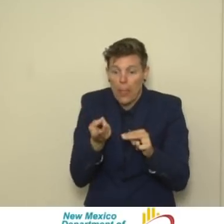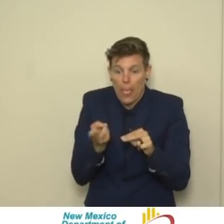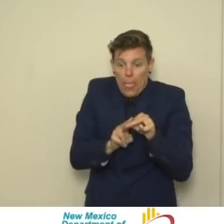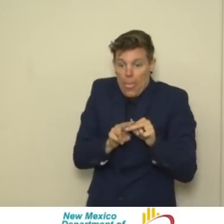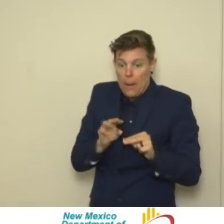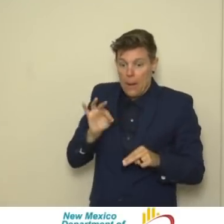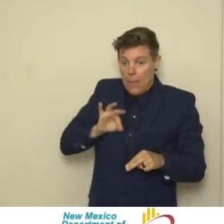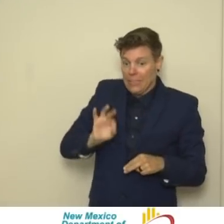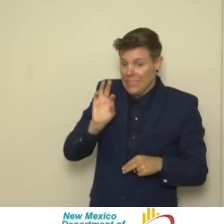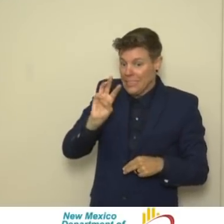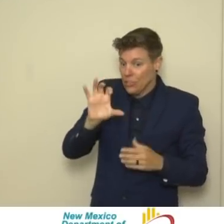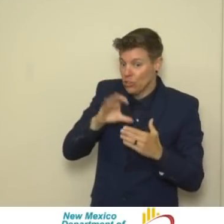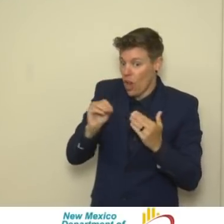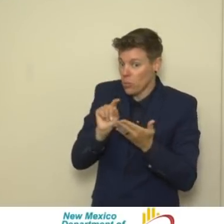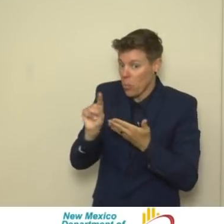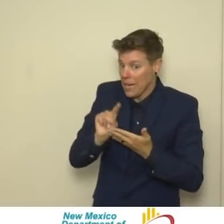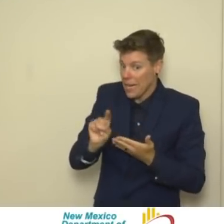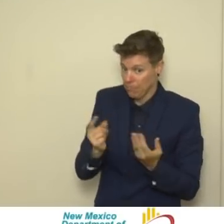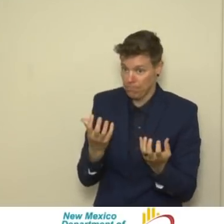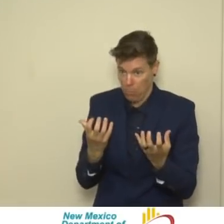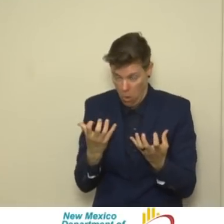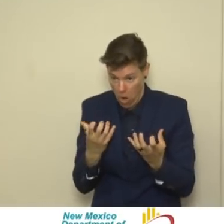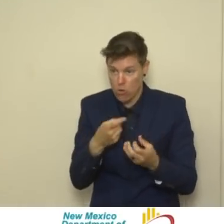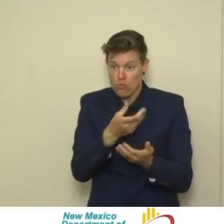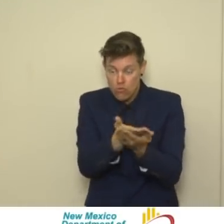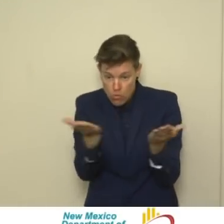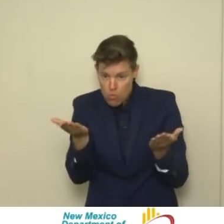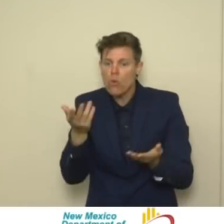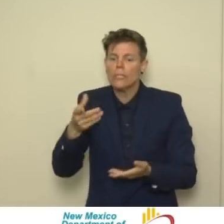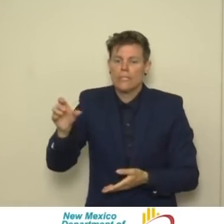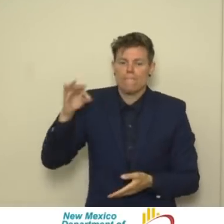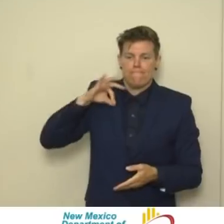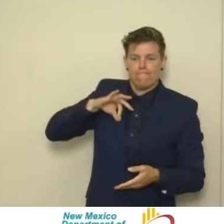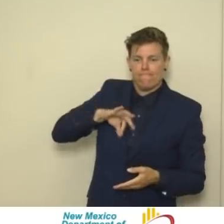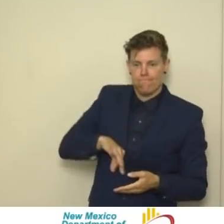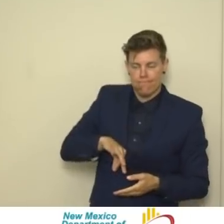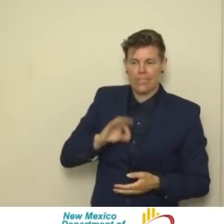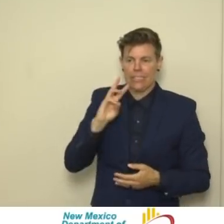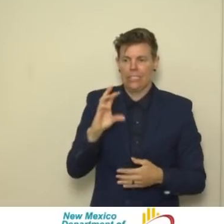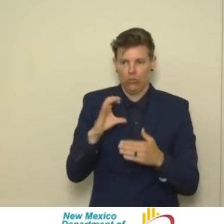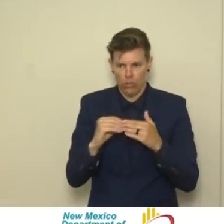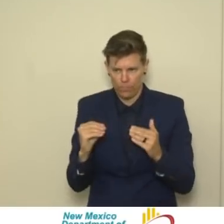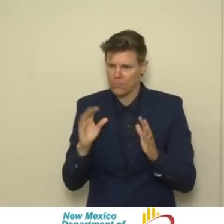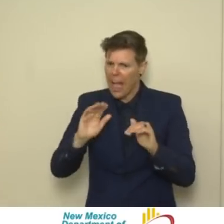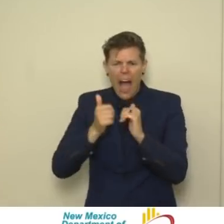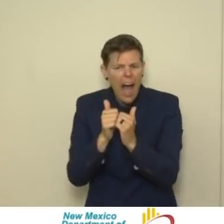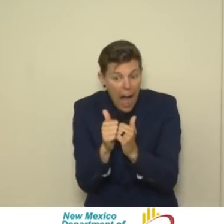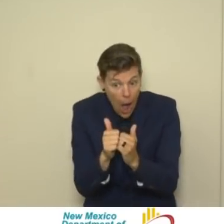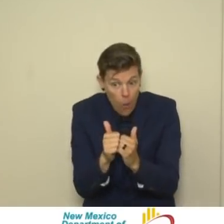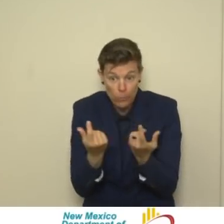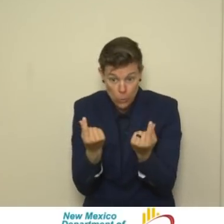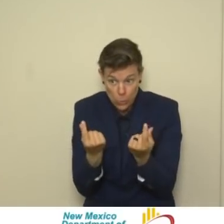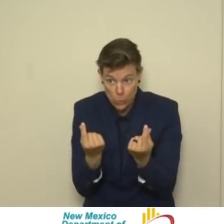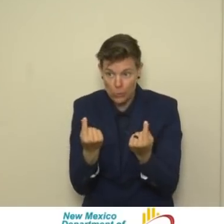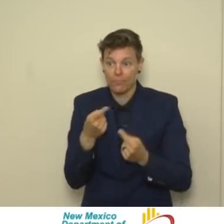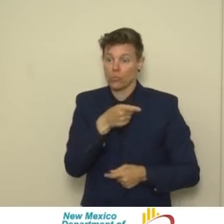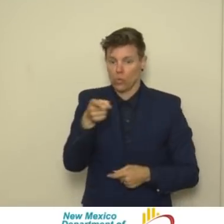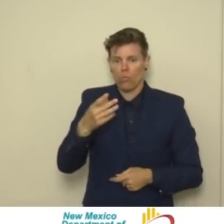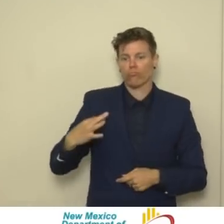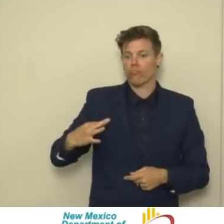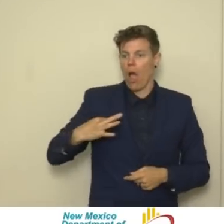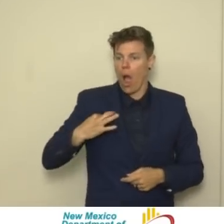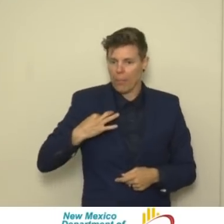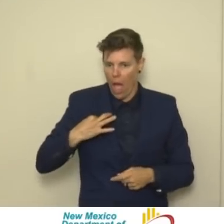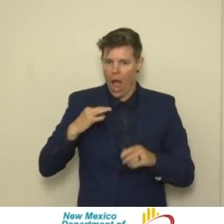that has been going into people's pockets when they're on the unemployment system. So how does this work? When you apply for unemployment,